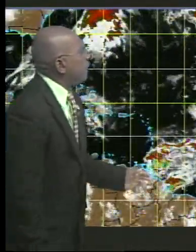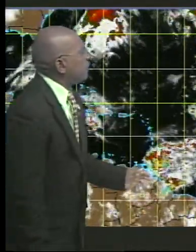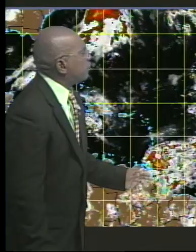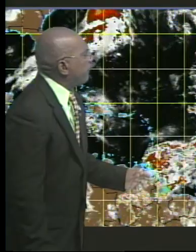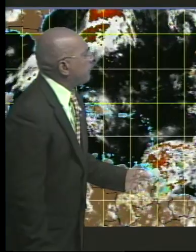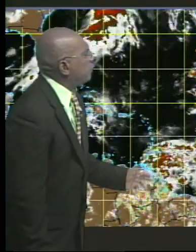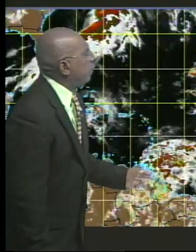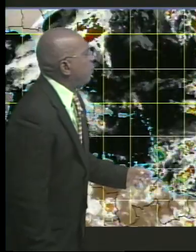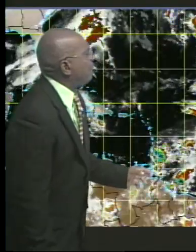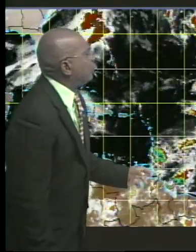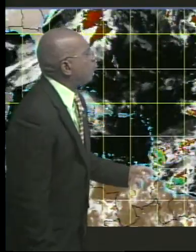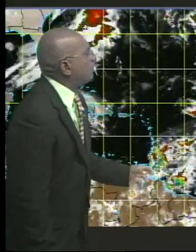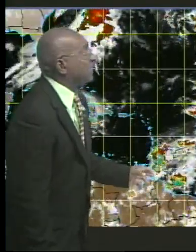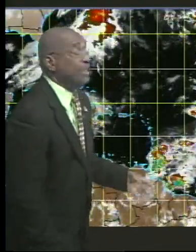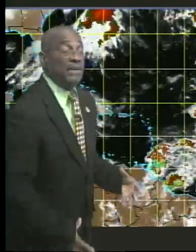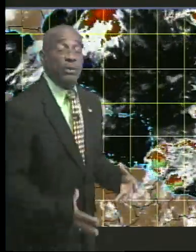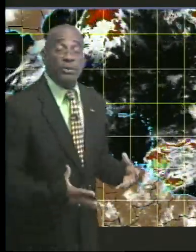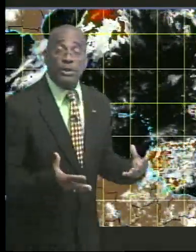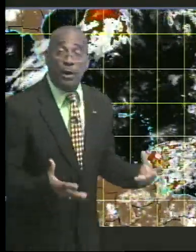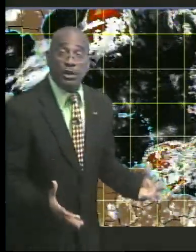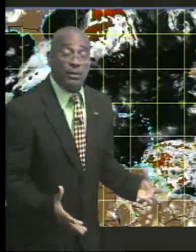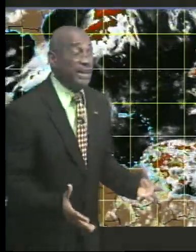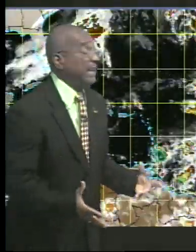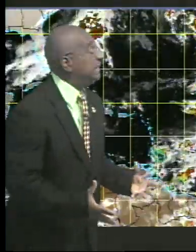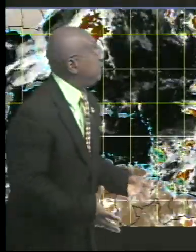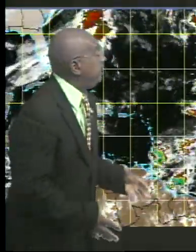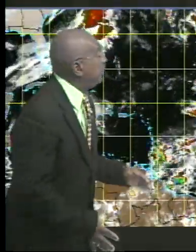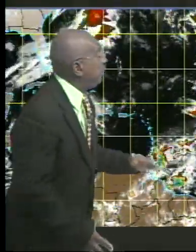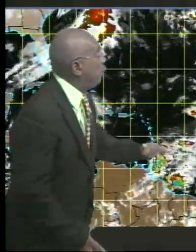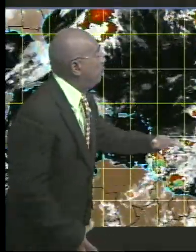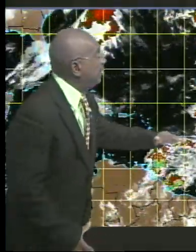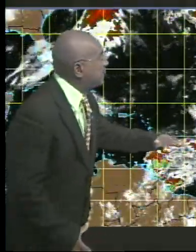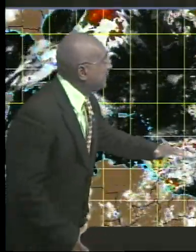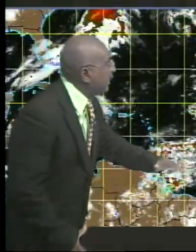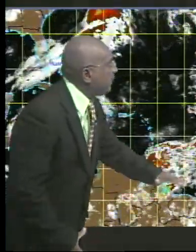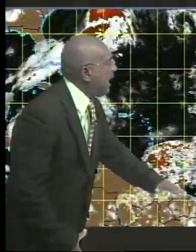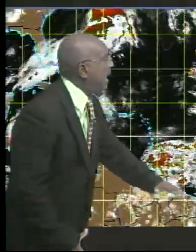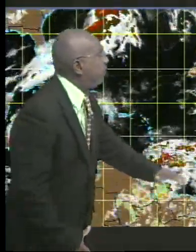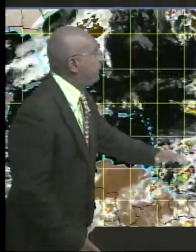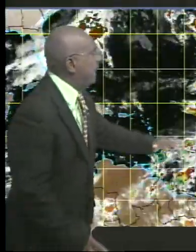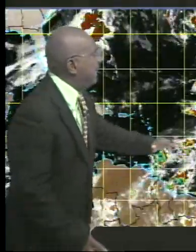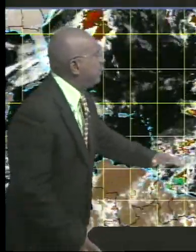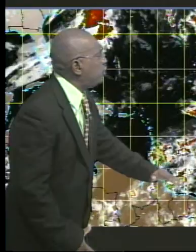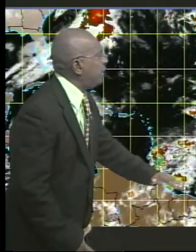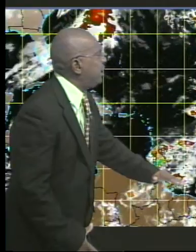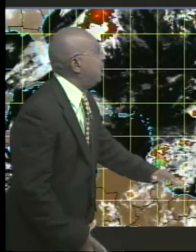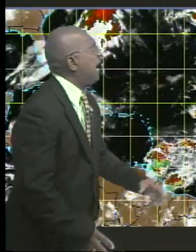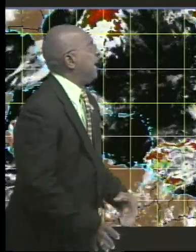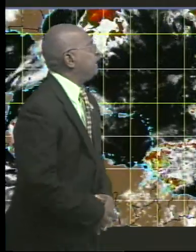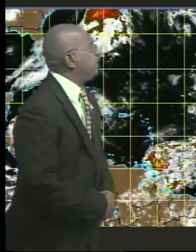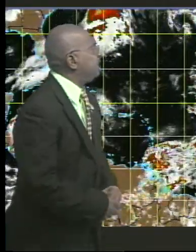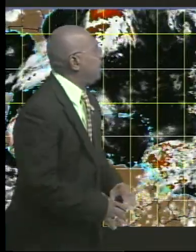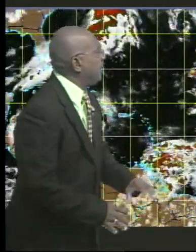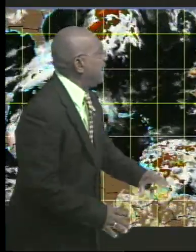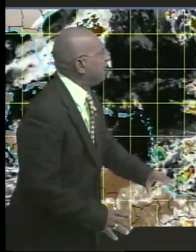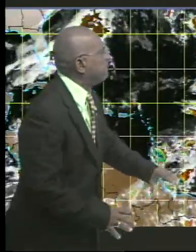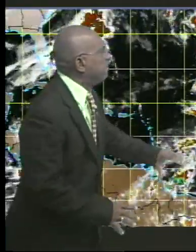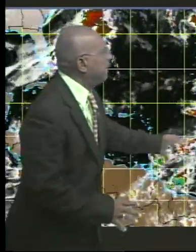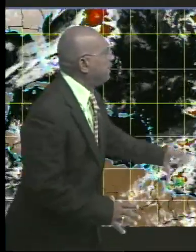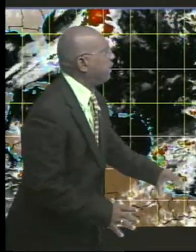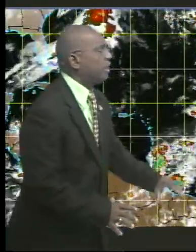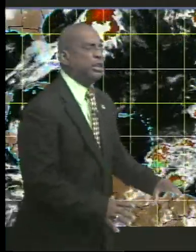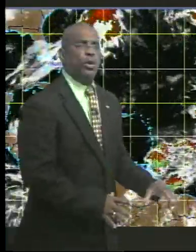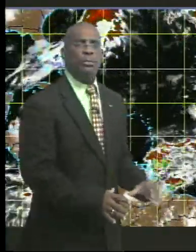a surface to low-level trough system that was responsible for the instability over the southern half of the island chain, and as a result we had